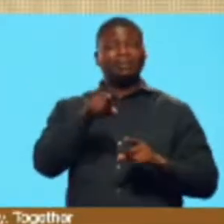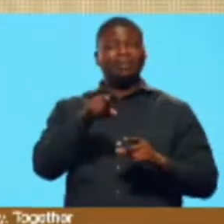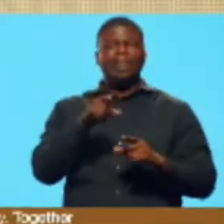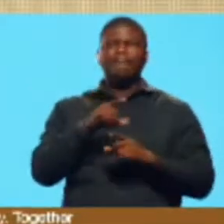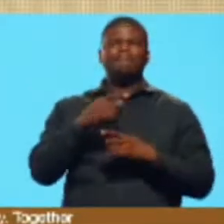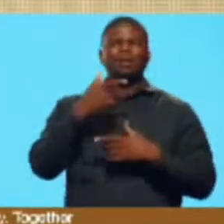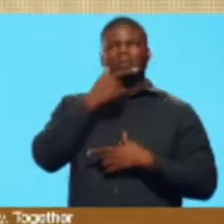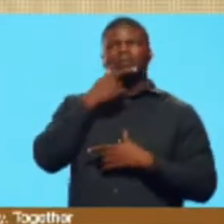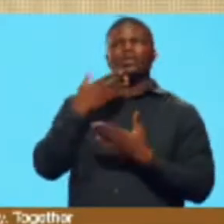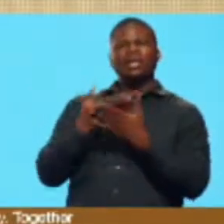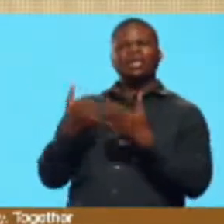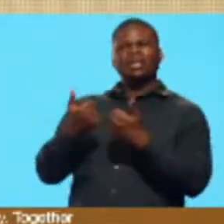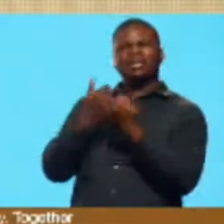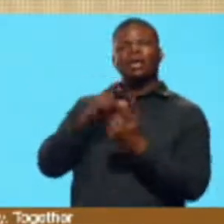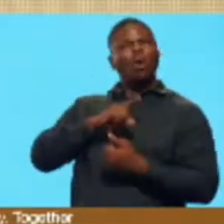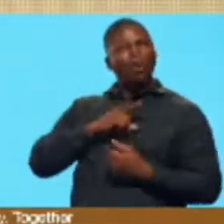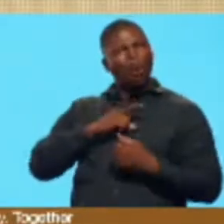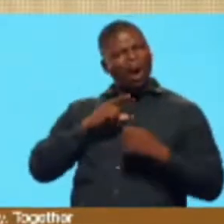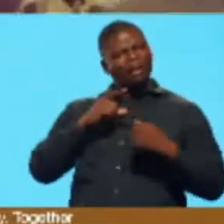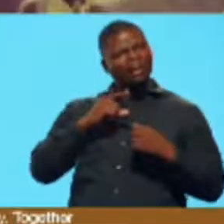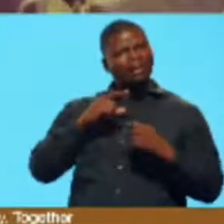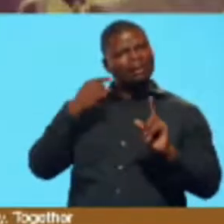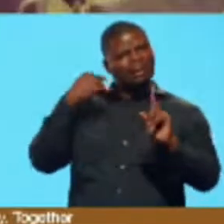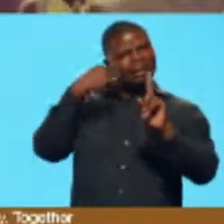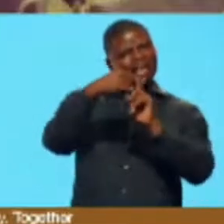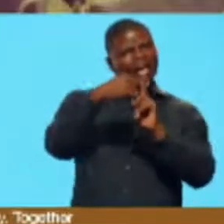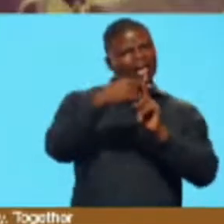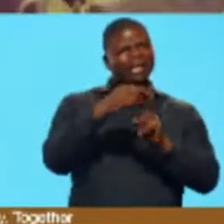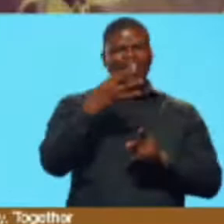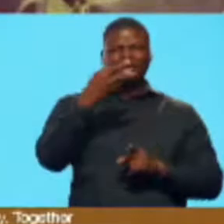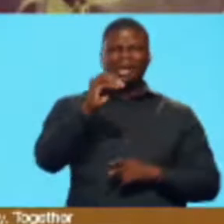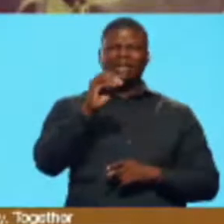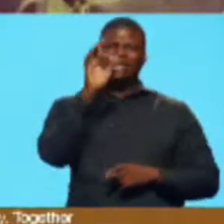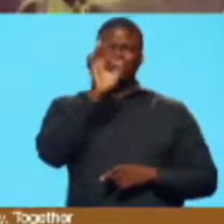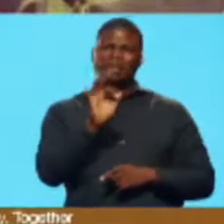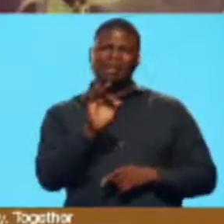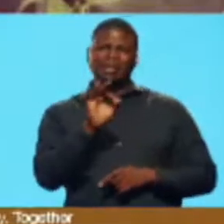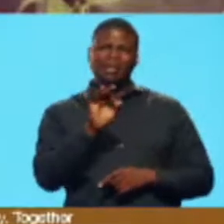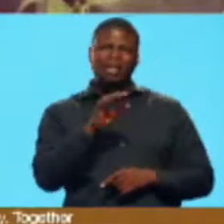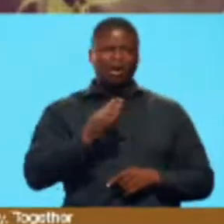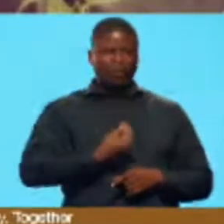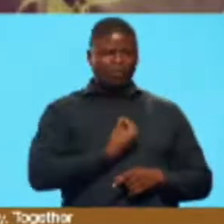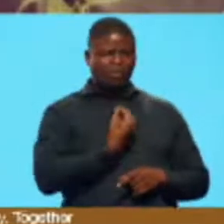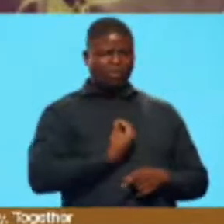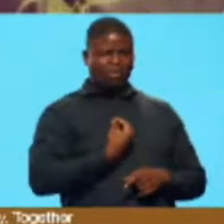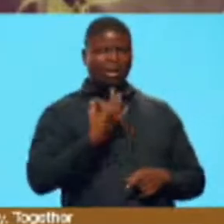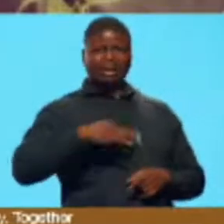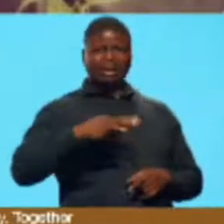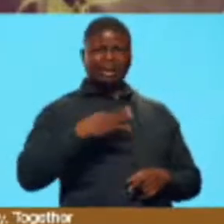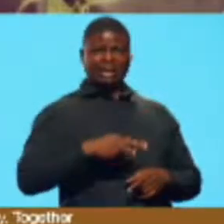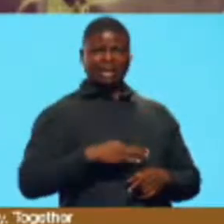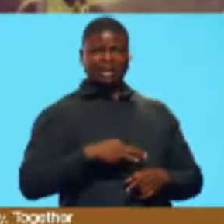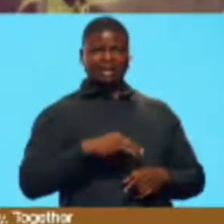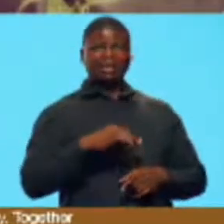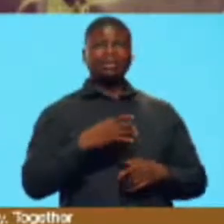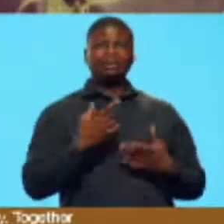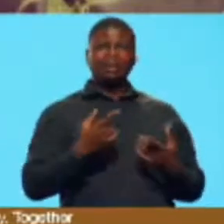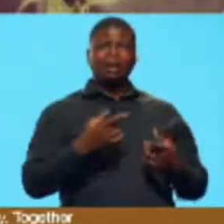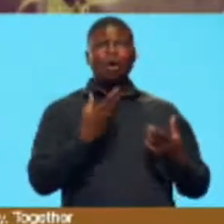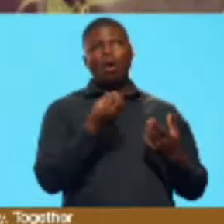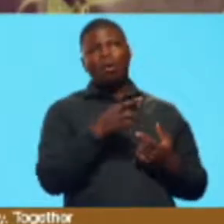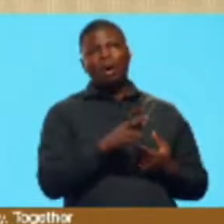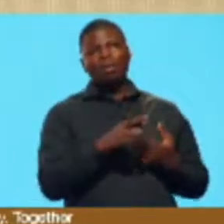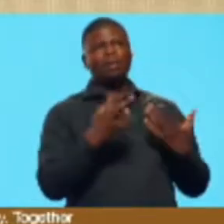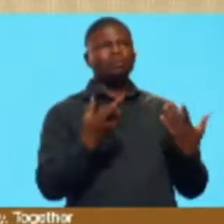target 30% of young girls or of men? You want to do the